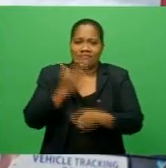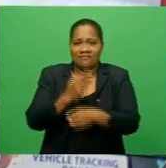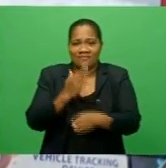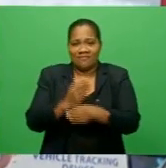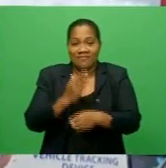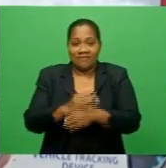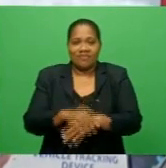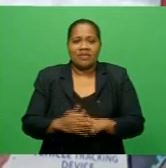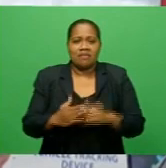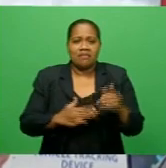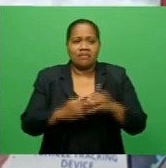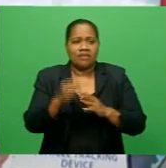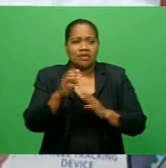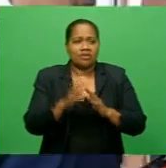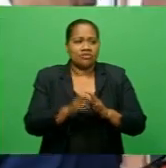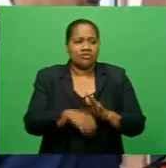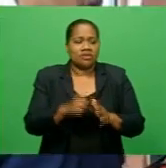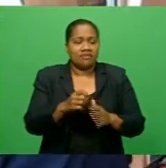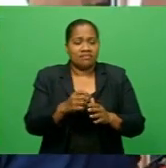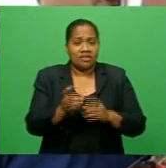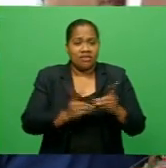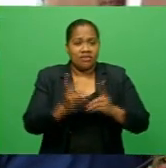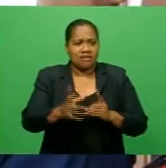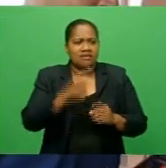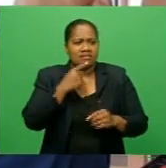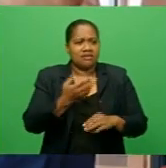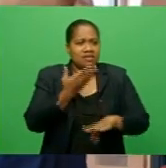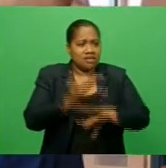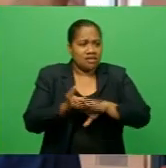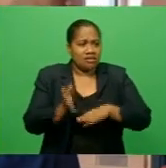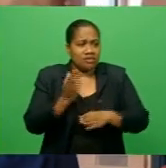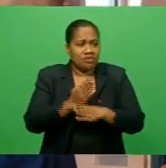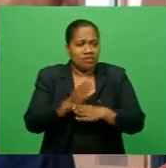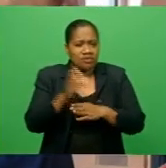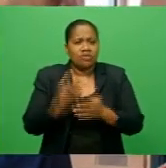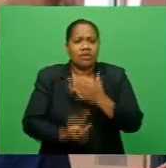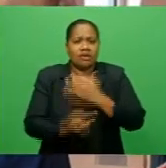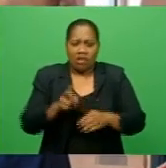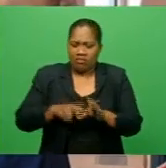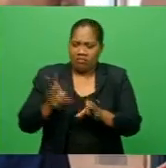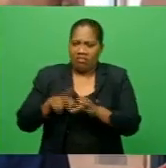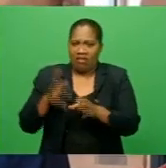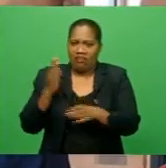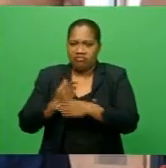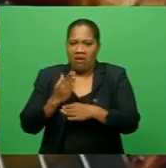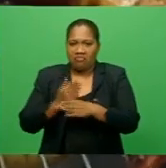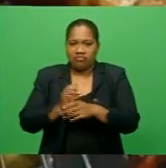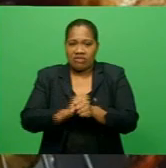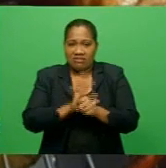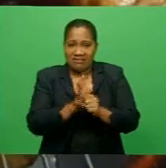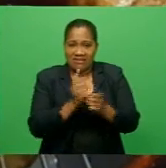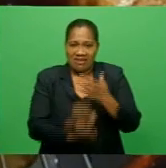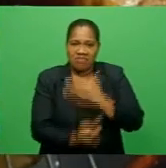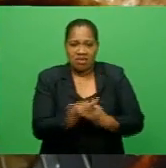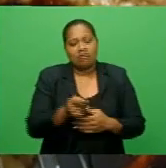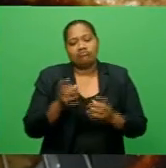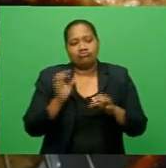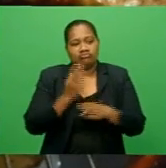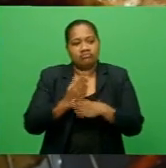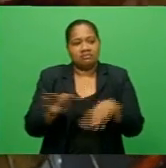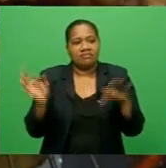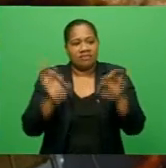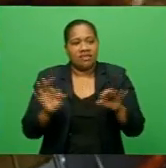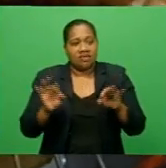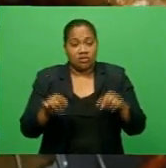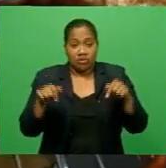Managing Director Vimal Kumar says these new employees have been without jobs since COVID-19 hit earlier this year. He adds the restaurant